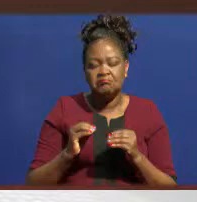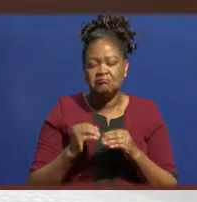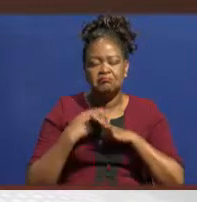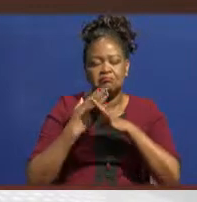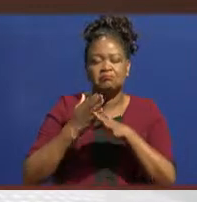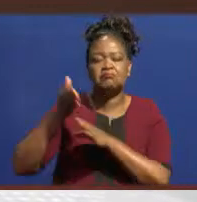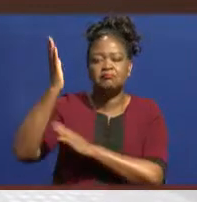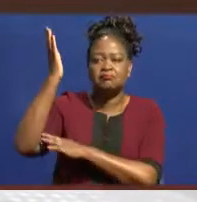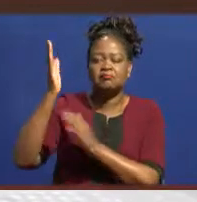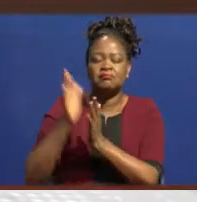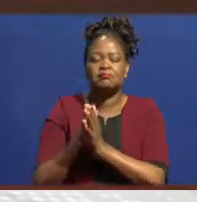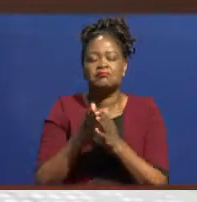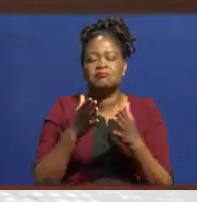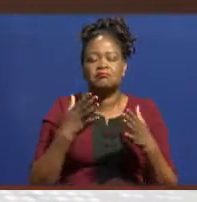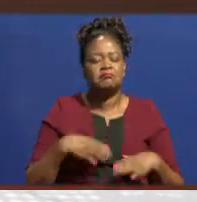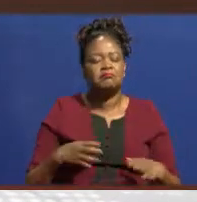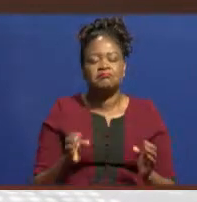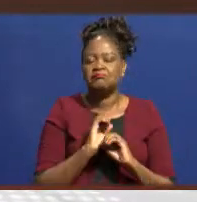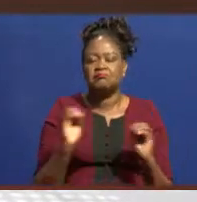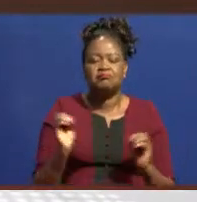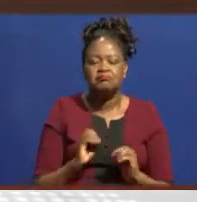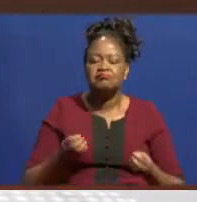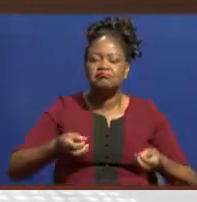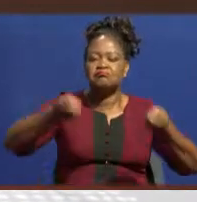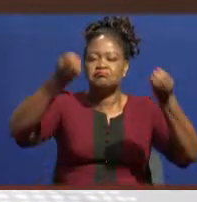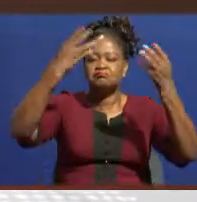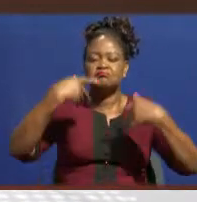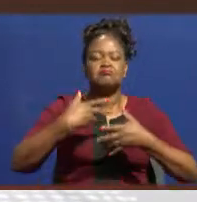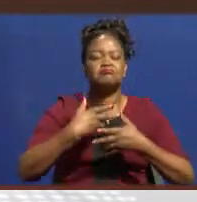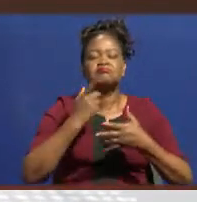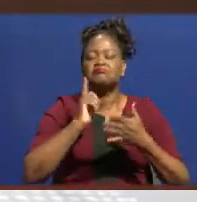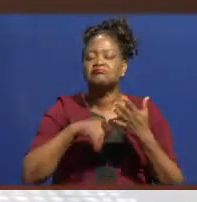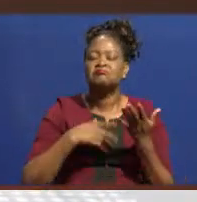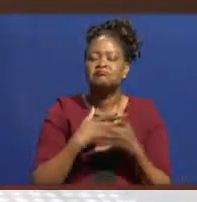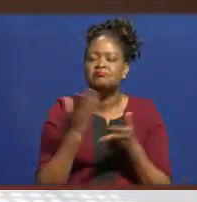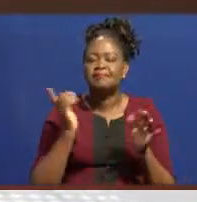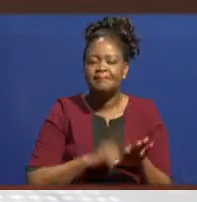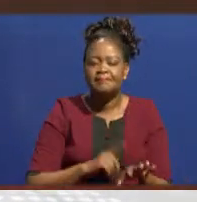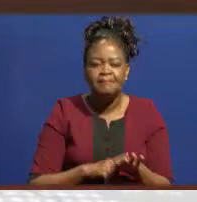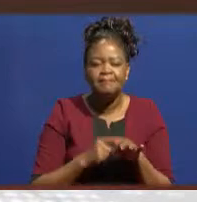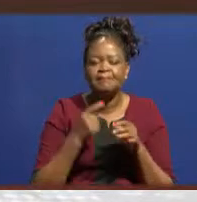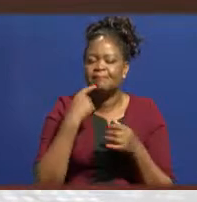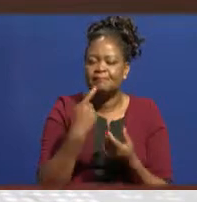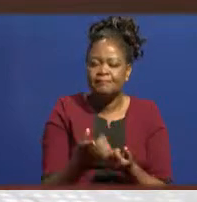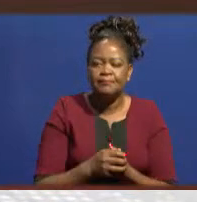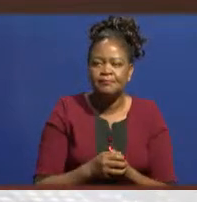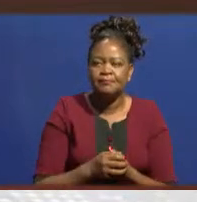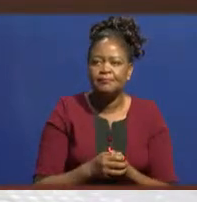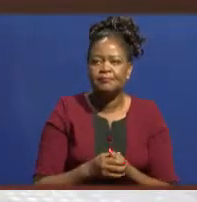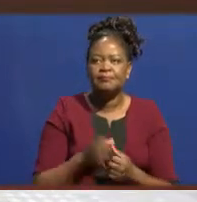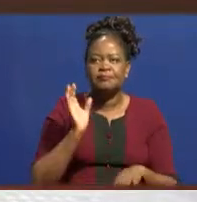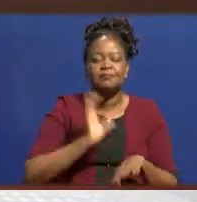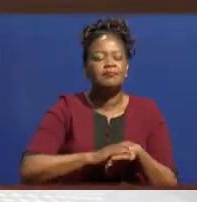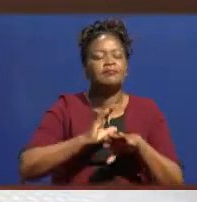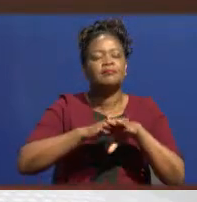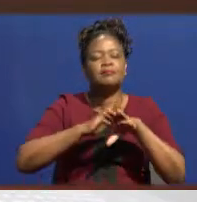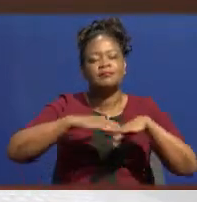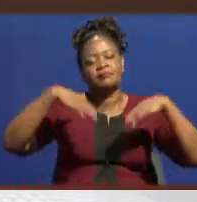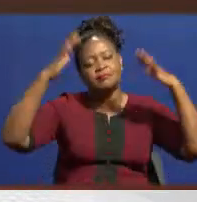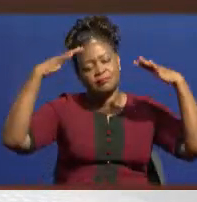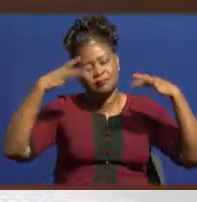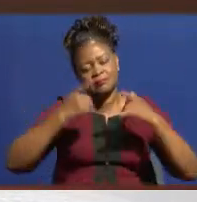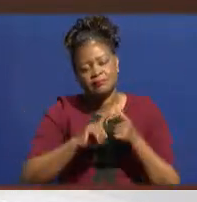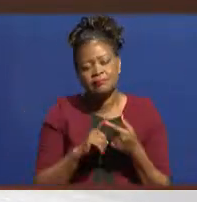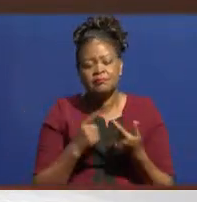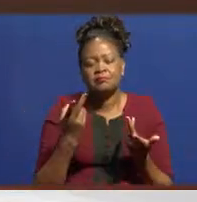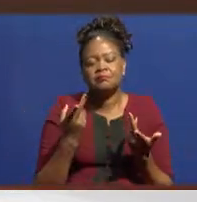and his creatures. Mm-hmm. He gives us what he wants anytime he wants. And therefore, we get very good rain. It